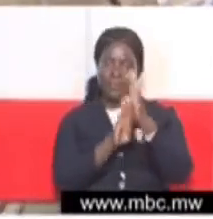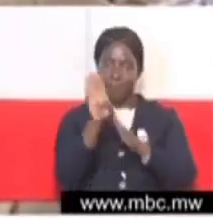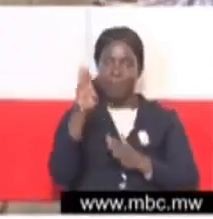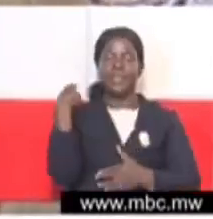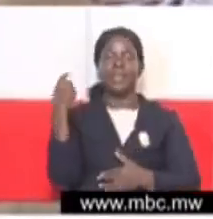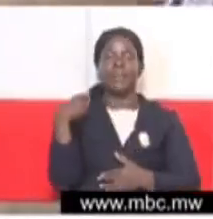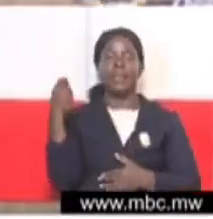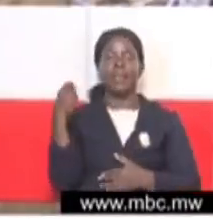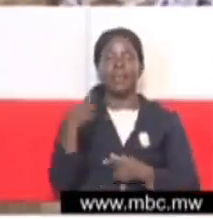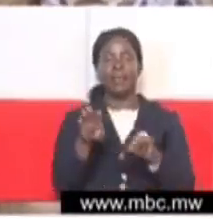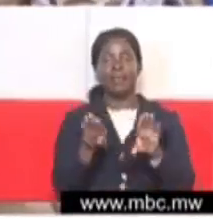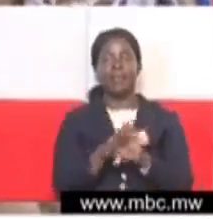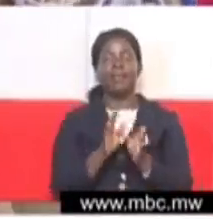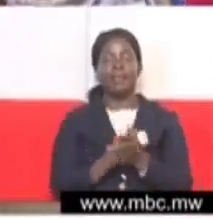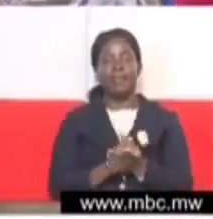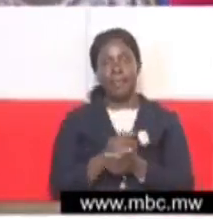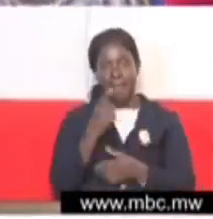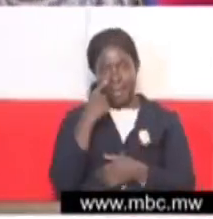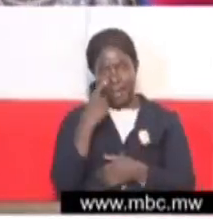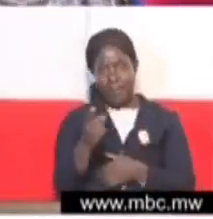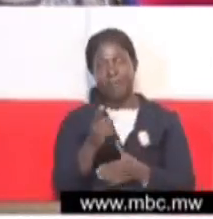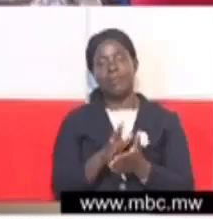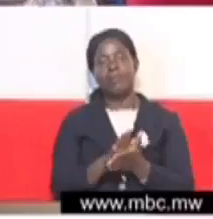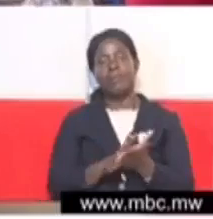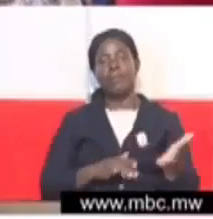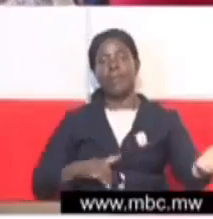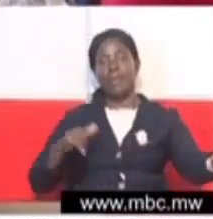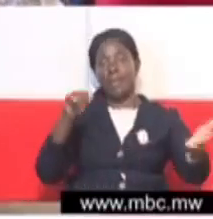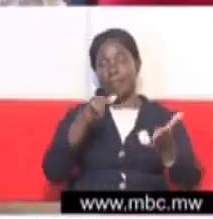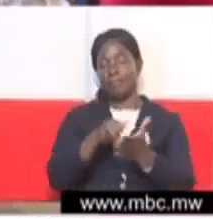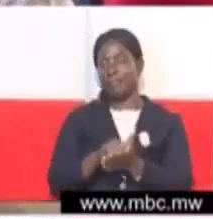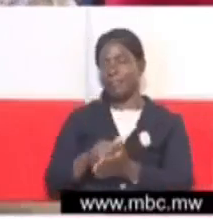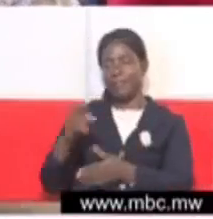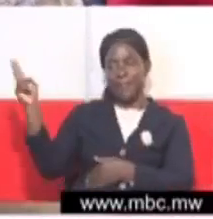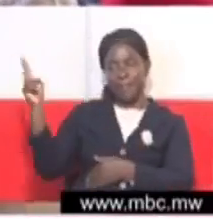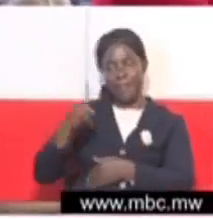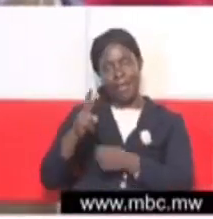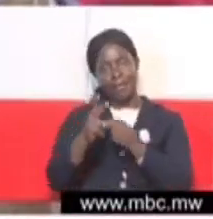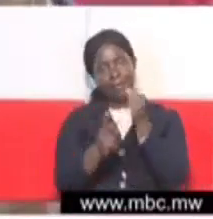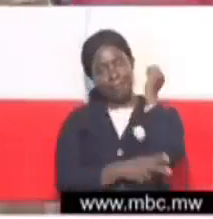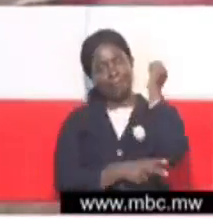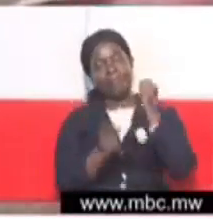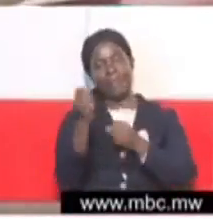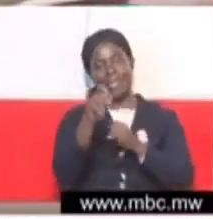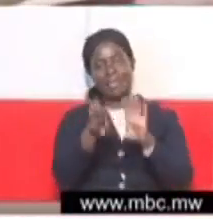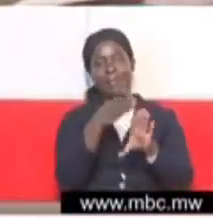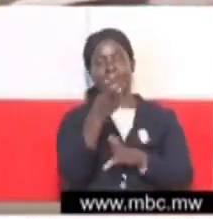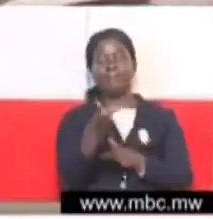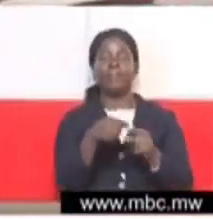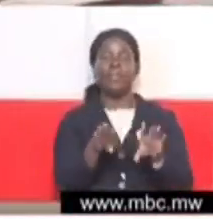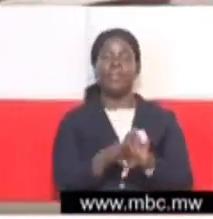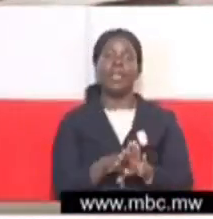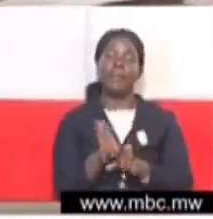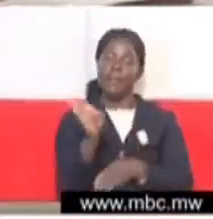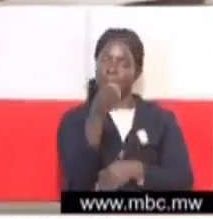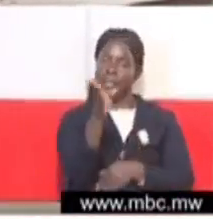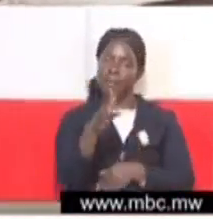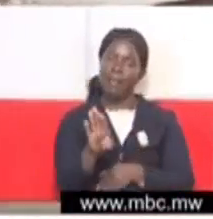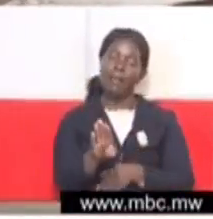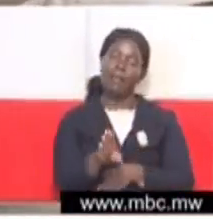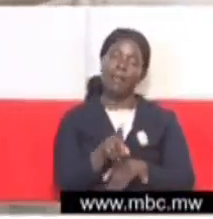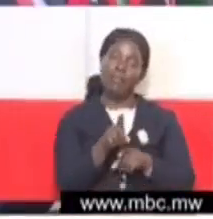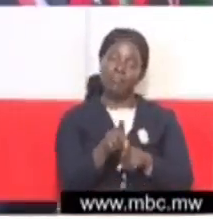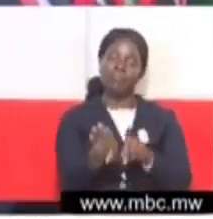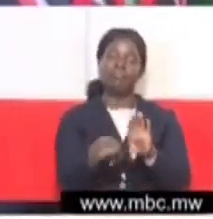Chakwera was seen off at the airport by Vice President Dr. Michael Wusi, along with several cabinet ministers,